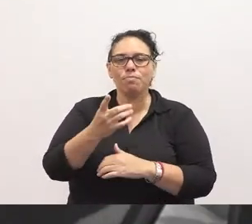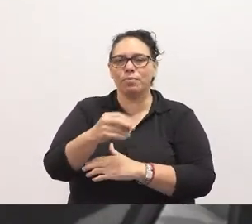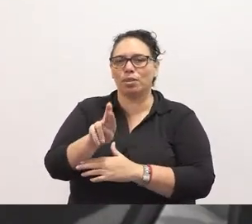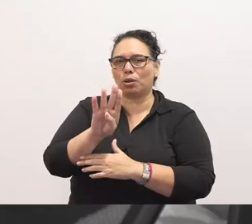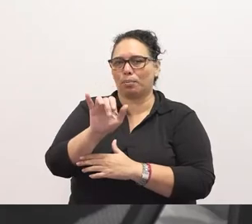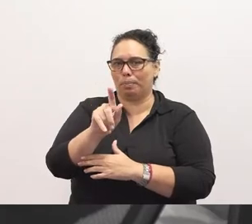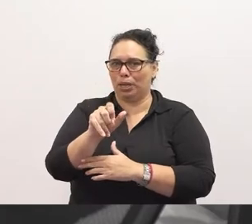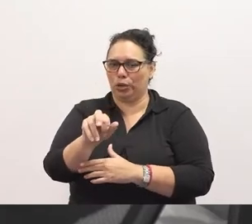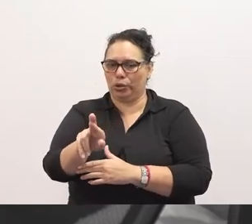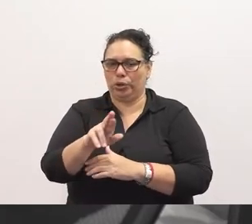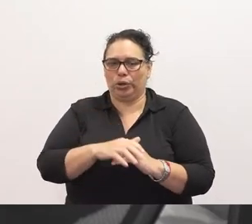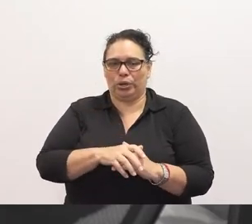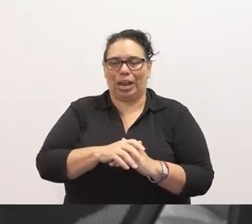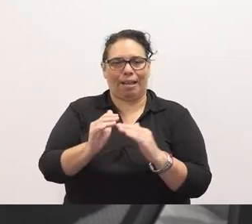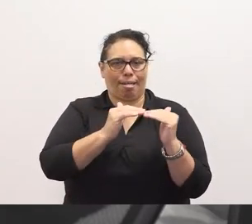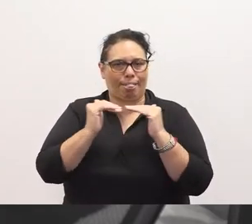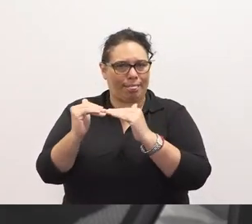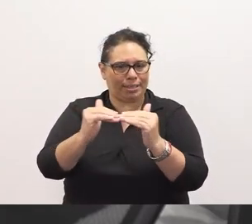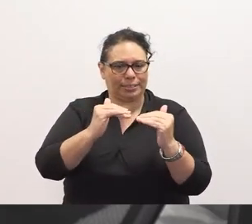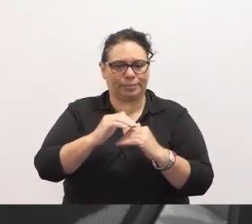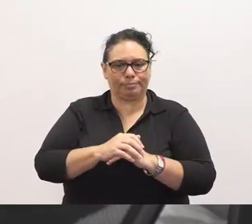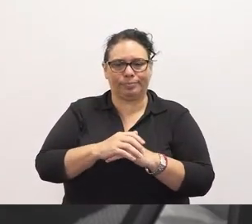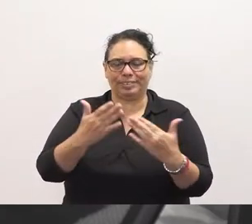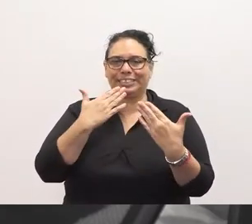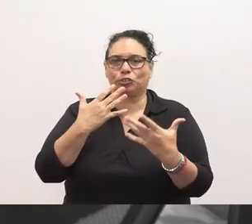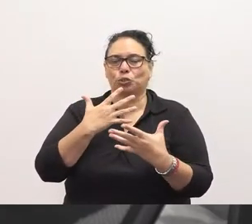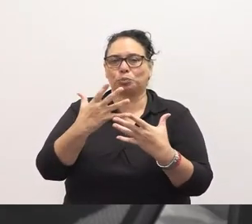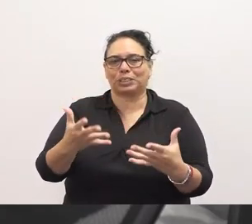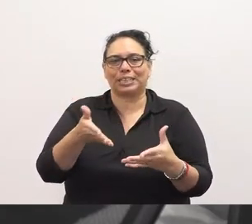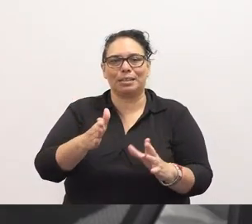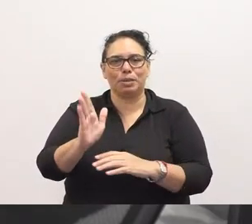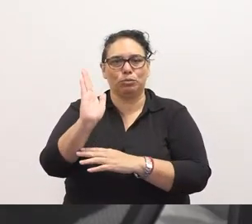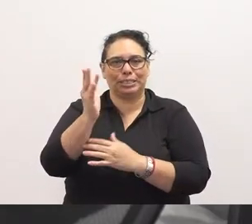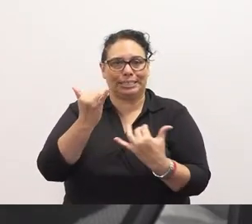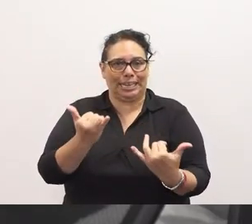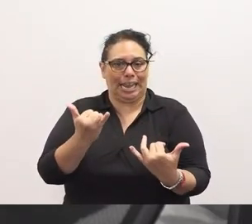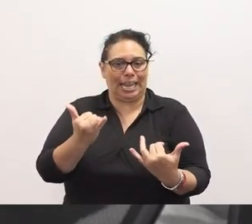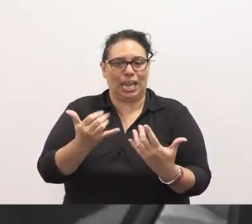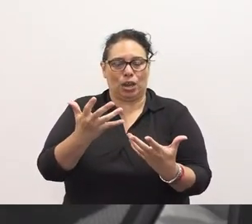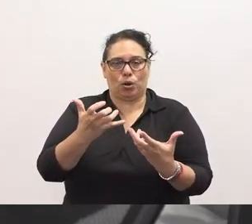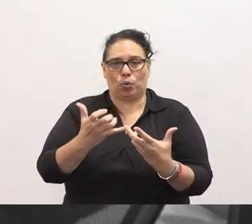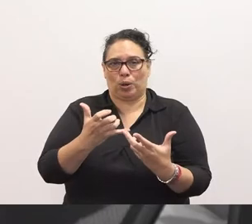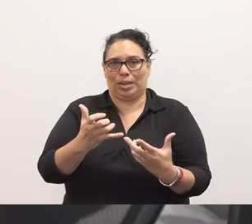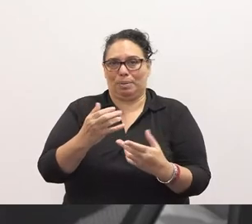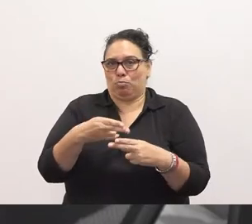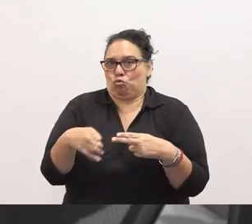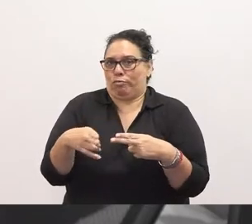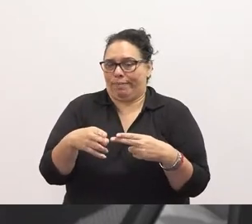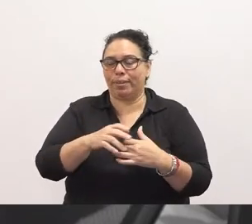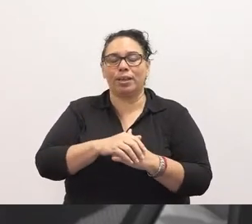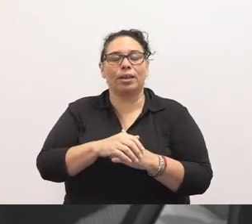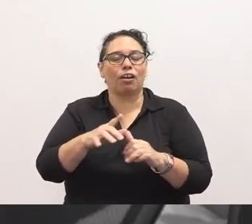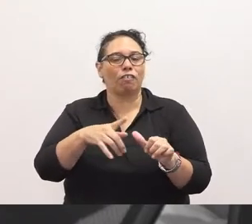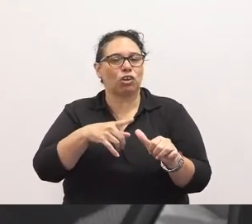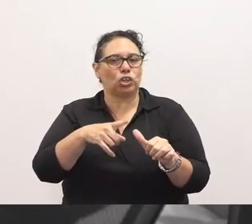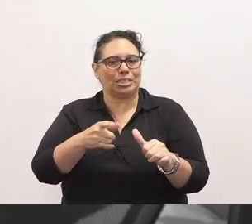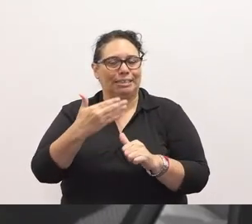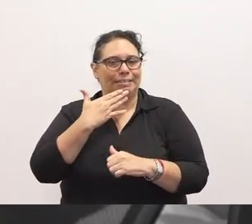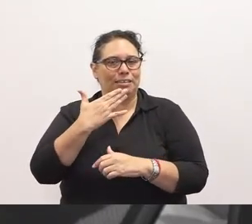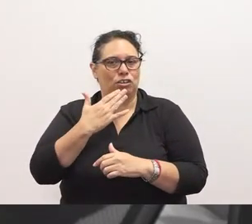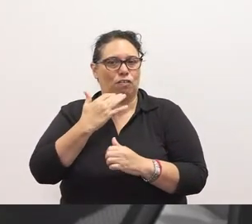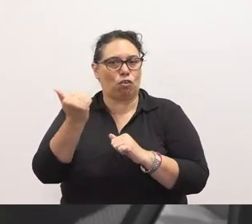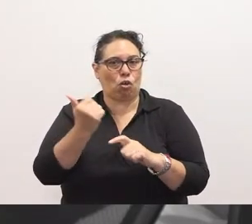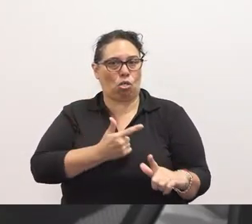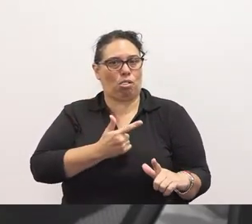Baker and my colleagues. Thank you so much for letting me present today. I just wanted to be extremely brief, but first, thank you